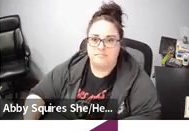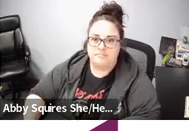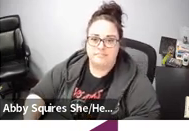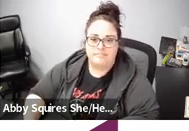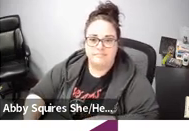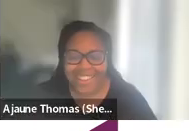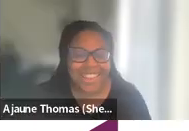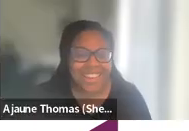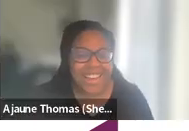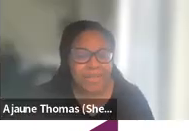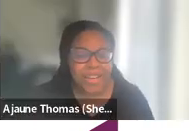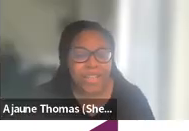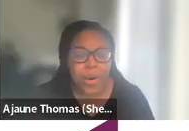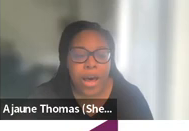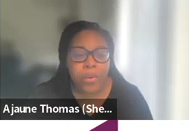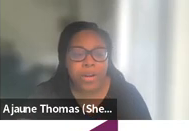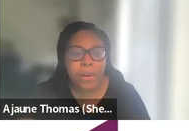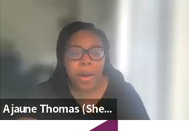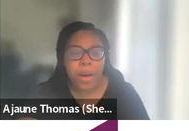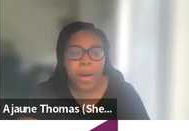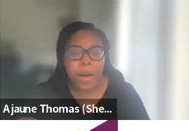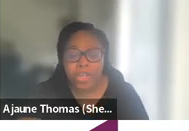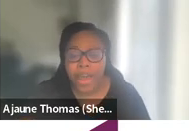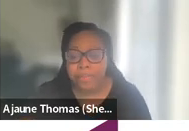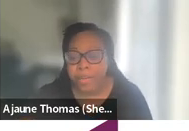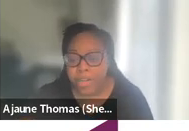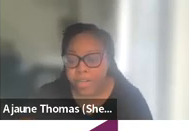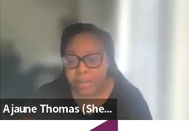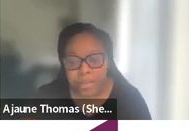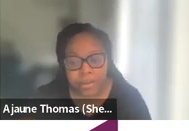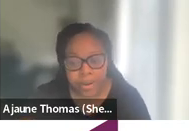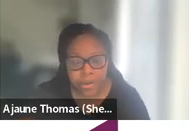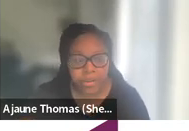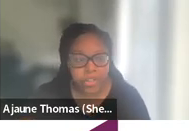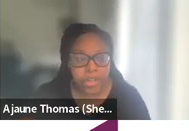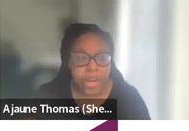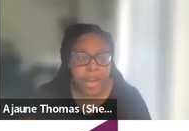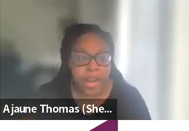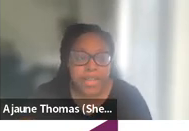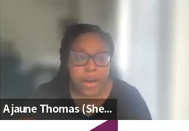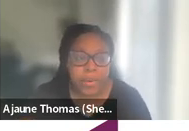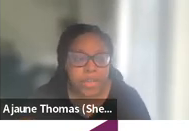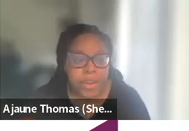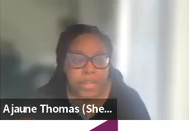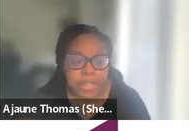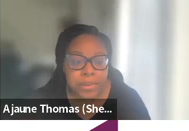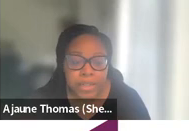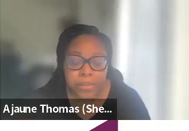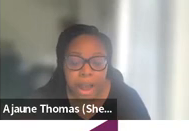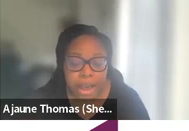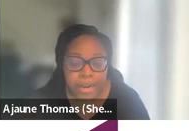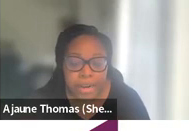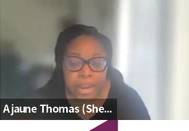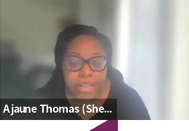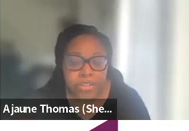gaming. Okay, thanks, Abby. So our mission at Michigan Disability Rights Coalition is that we cultivate